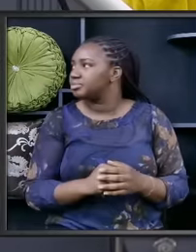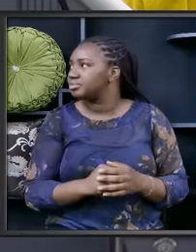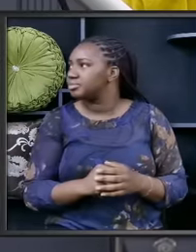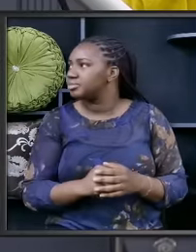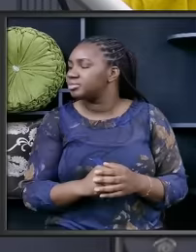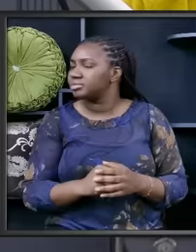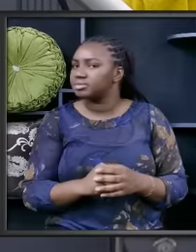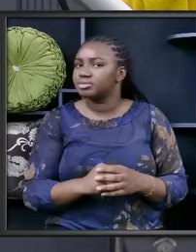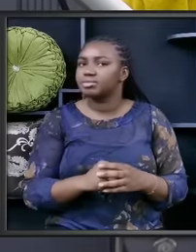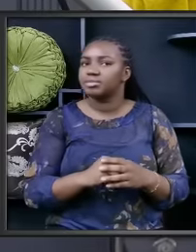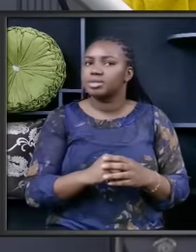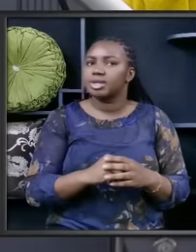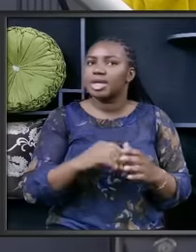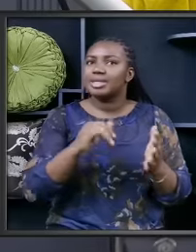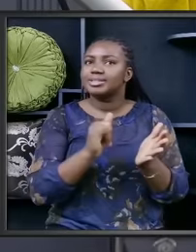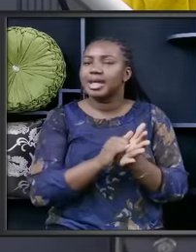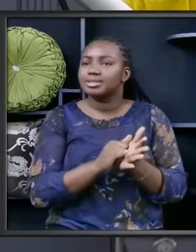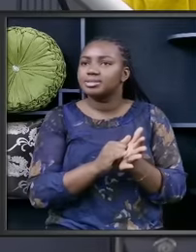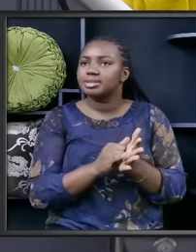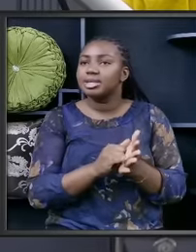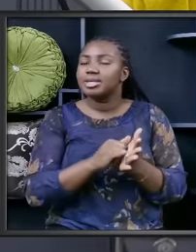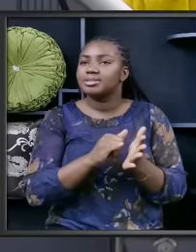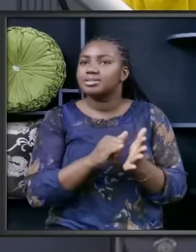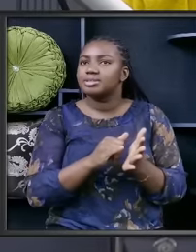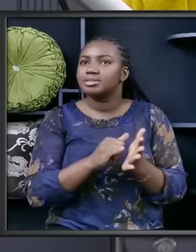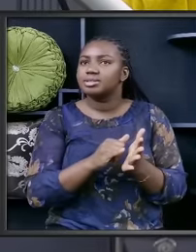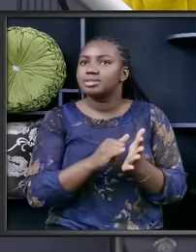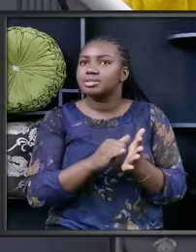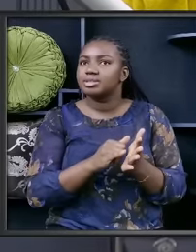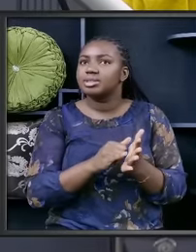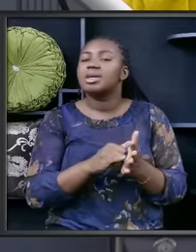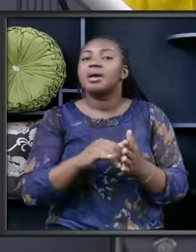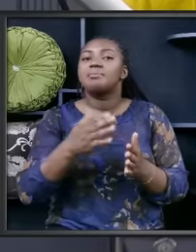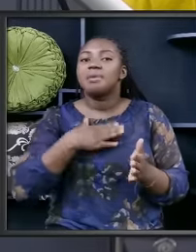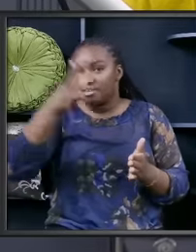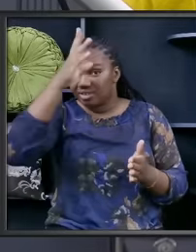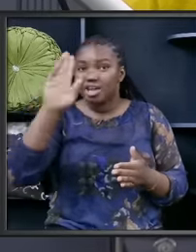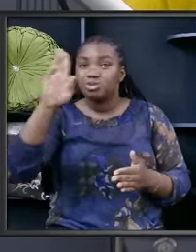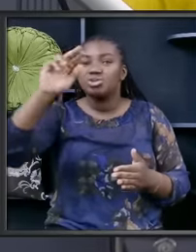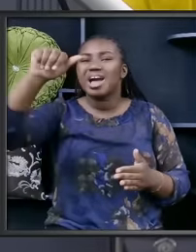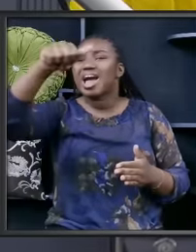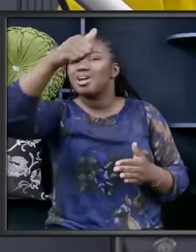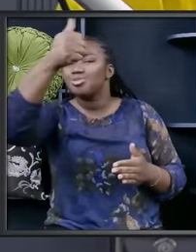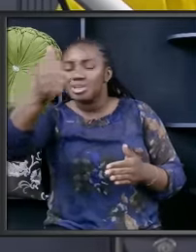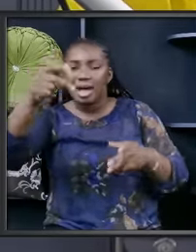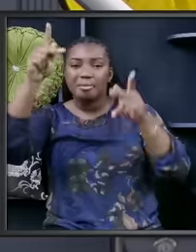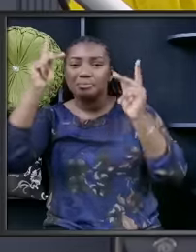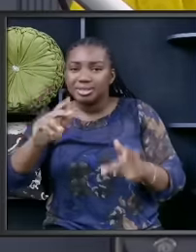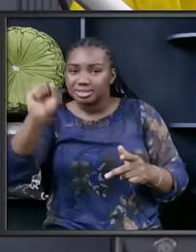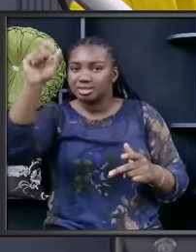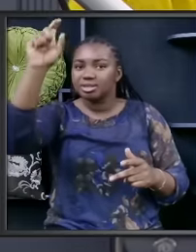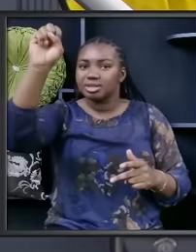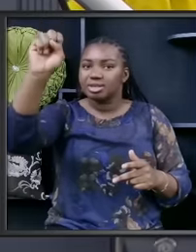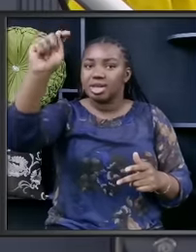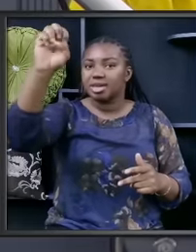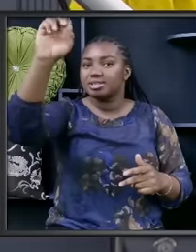my stepmother carried come our compound, now my father go carry do next of kin when he was alive. Now this particular boy,